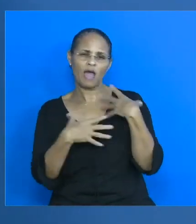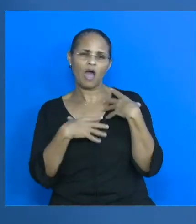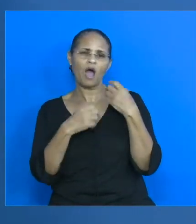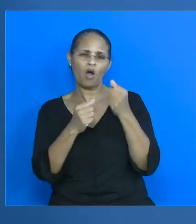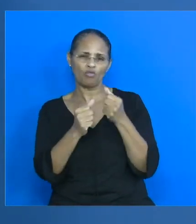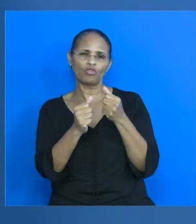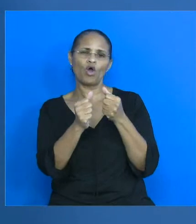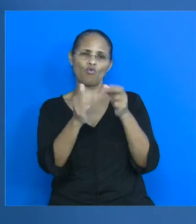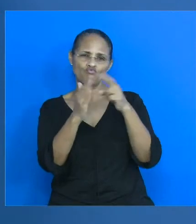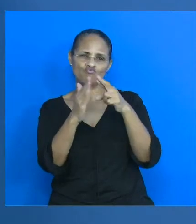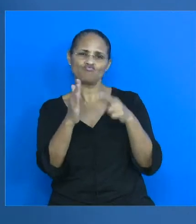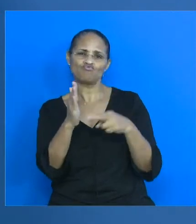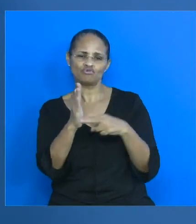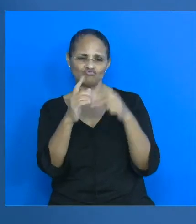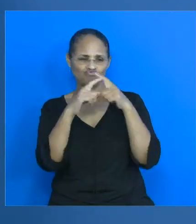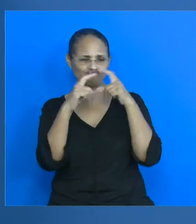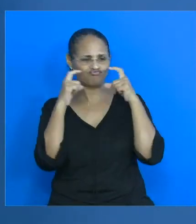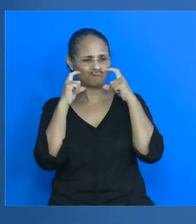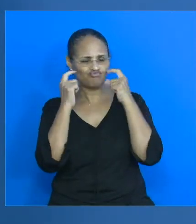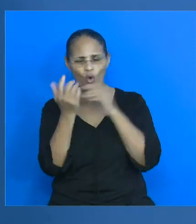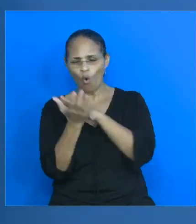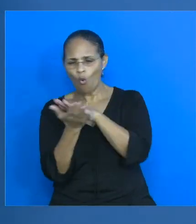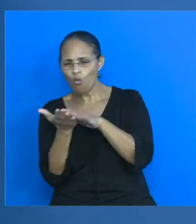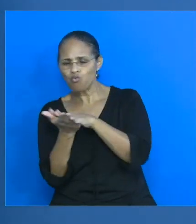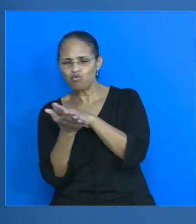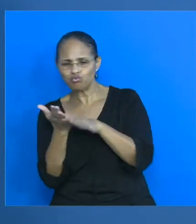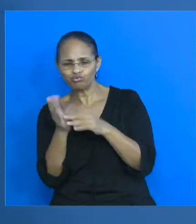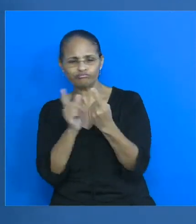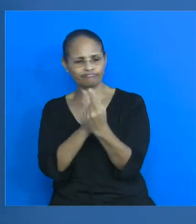that, again, wearing the mask, washing our hands, maintaining physical distancing, and the like.